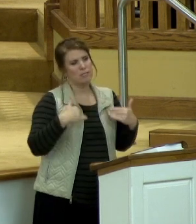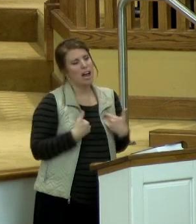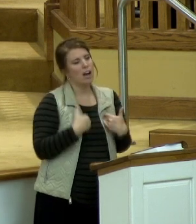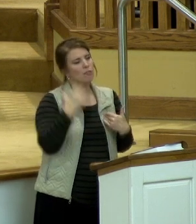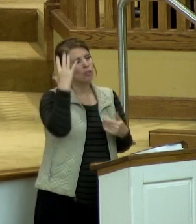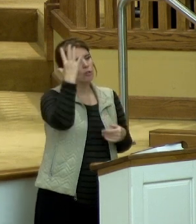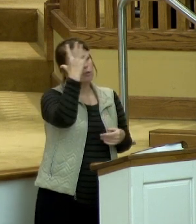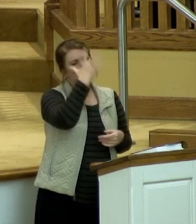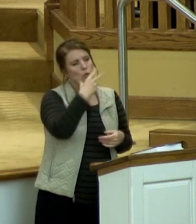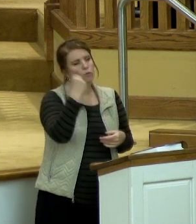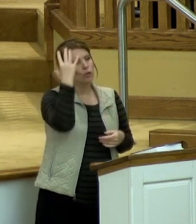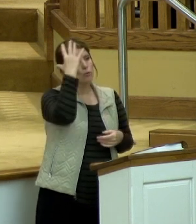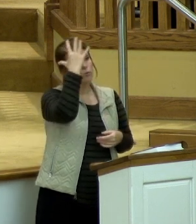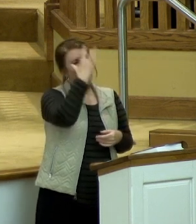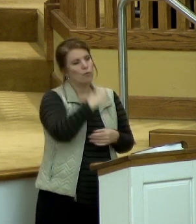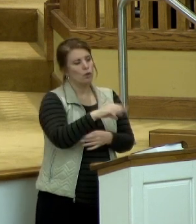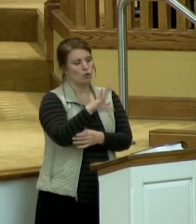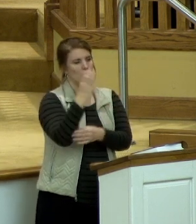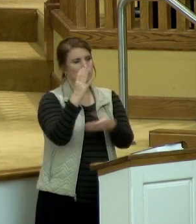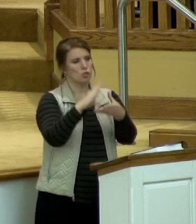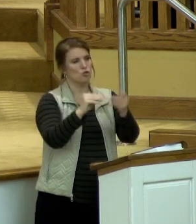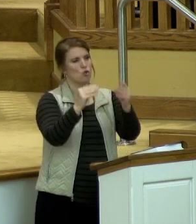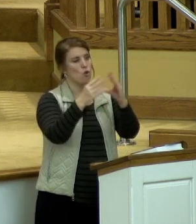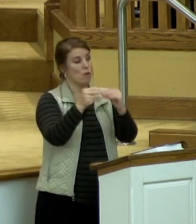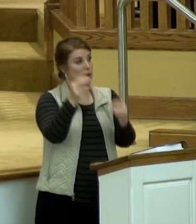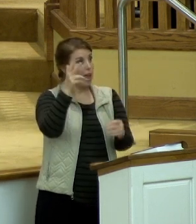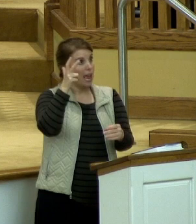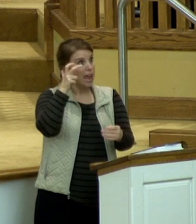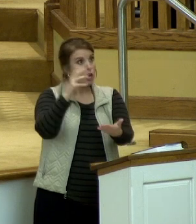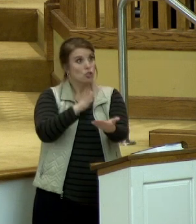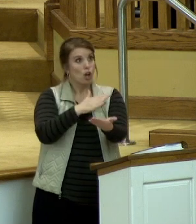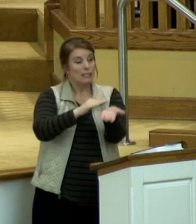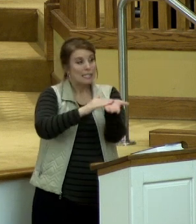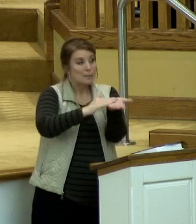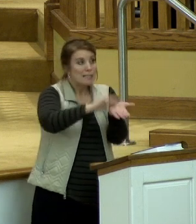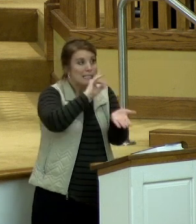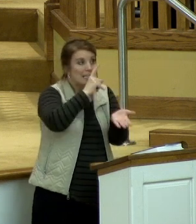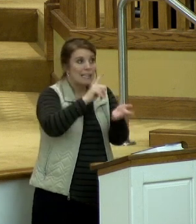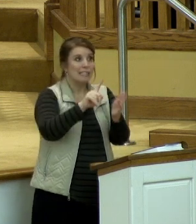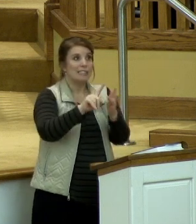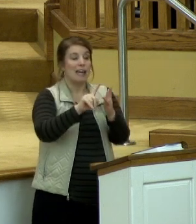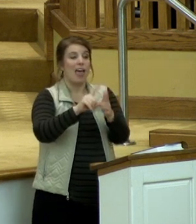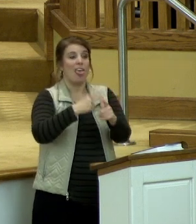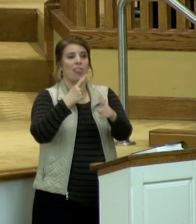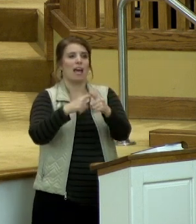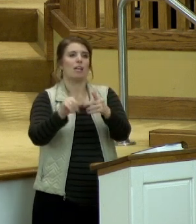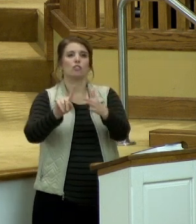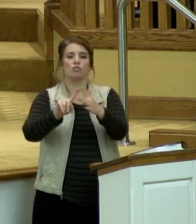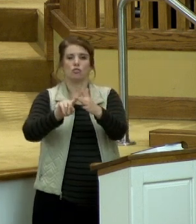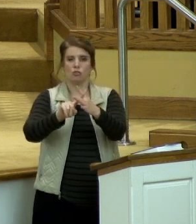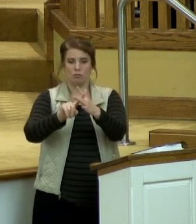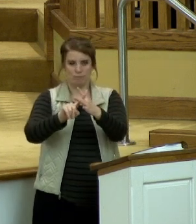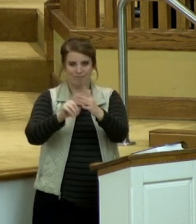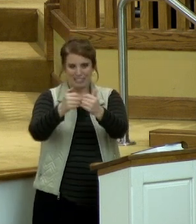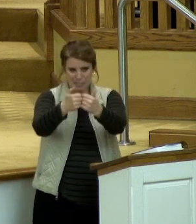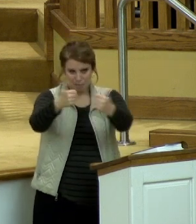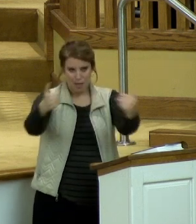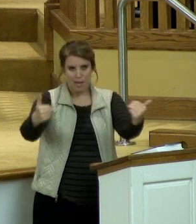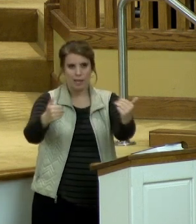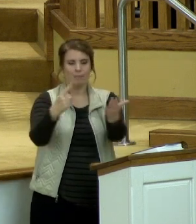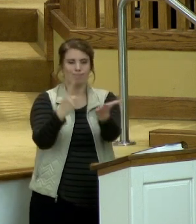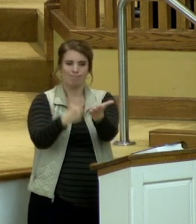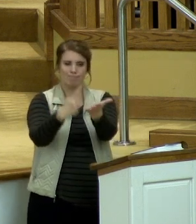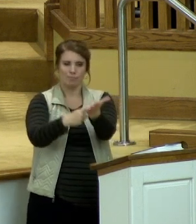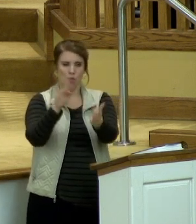beautiful, beautiful story of Christmas, all right? So we'll hear the special, dismiss the kids, and we'll get right into this study. We'll split into four groups. You'll have about 10 minutes to discuss,